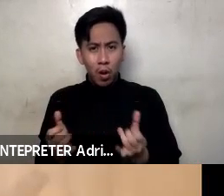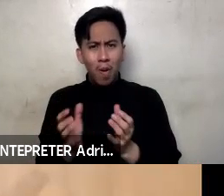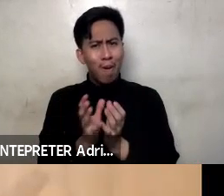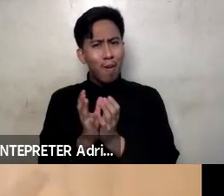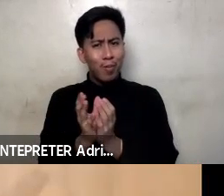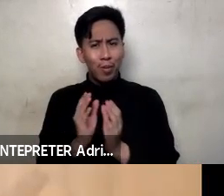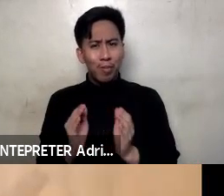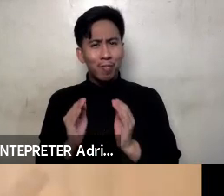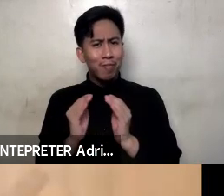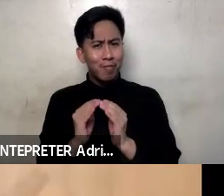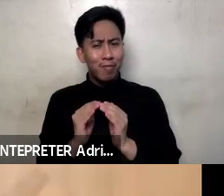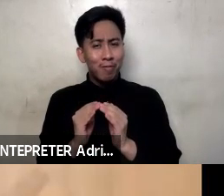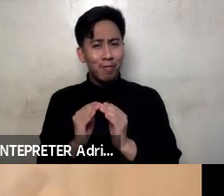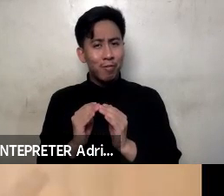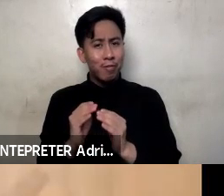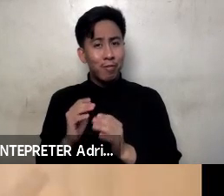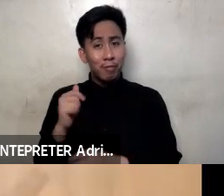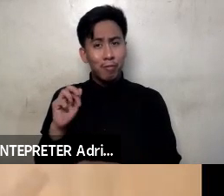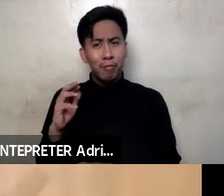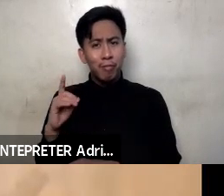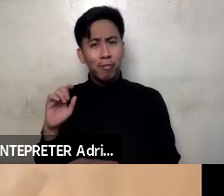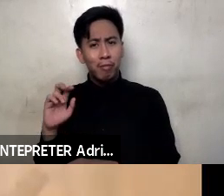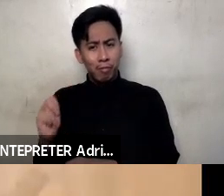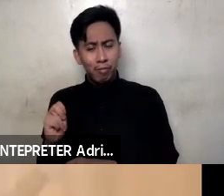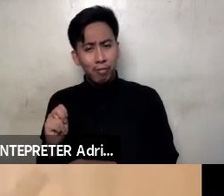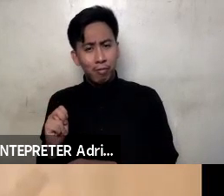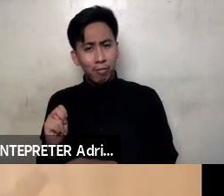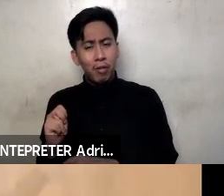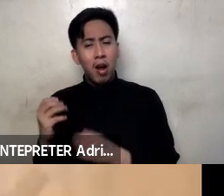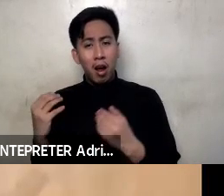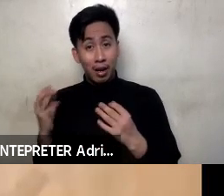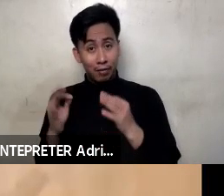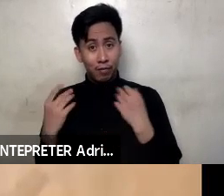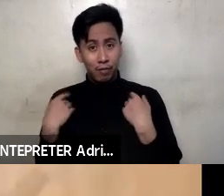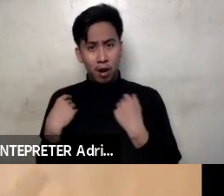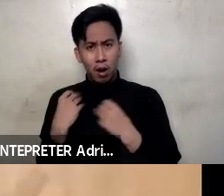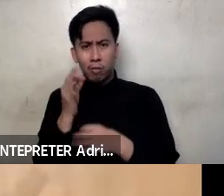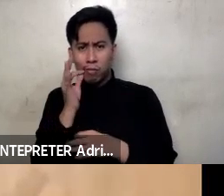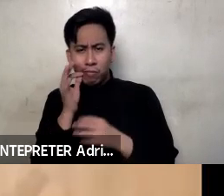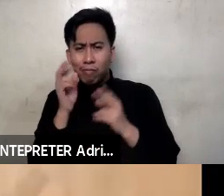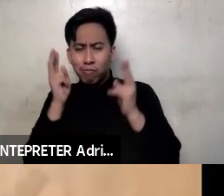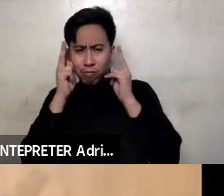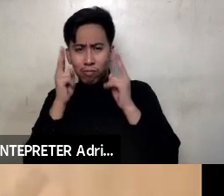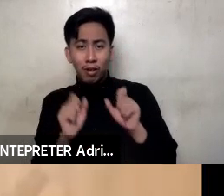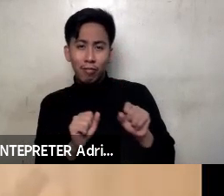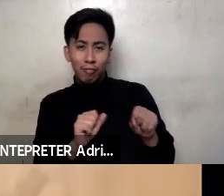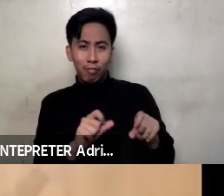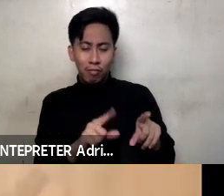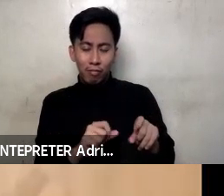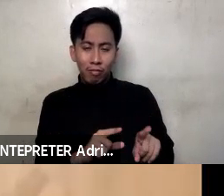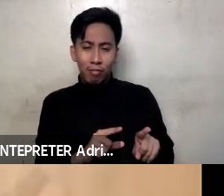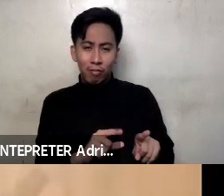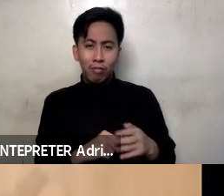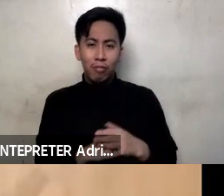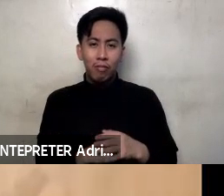household backyard garden produce products to be sold to the markets provided by the barangay council